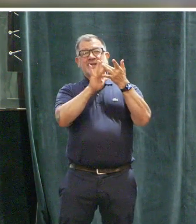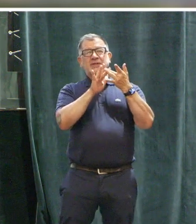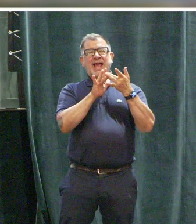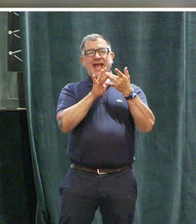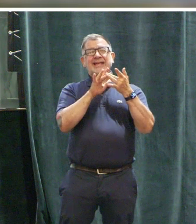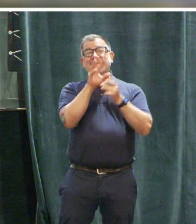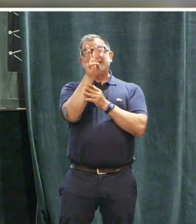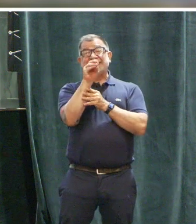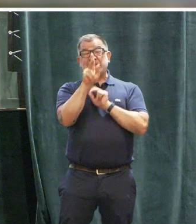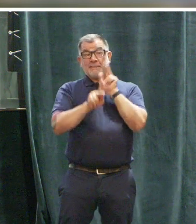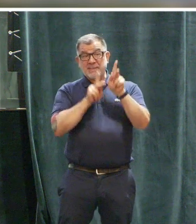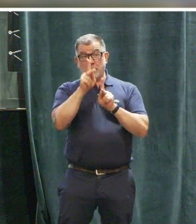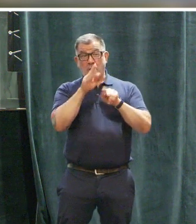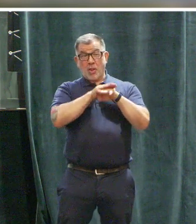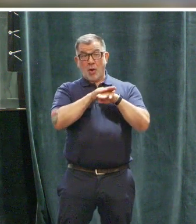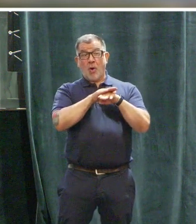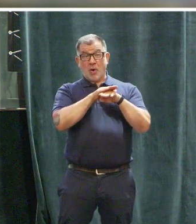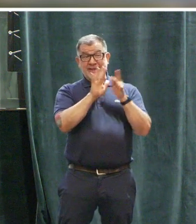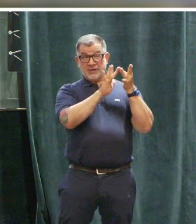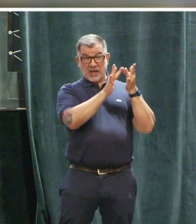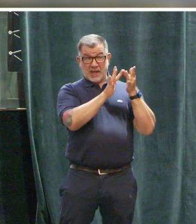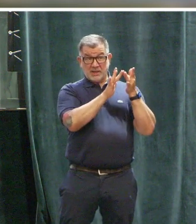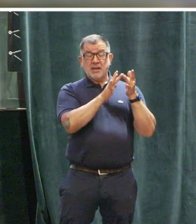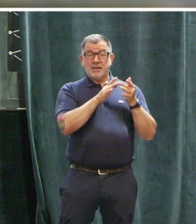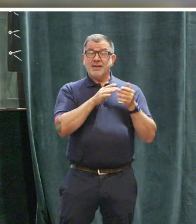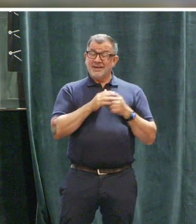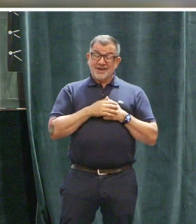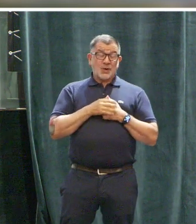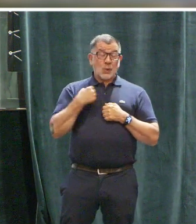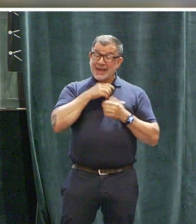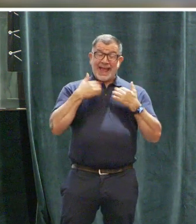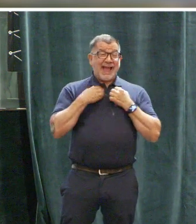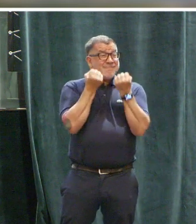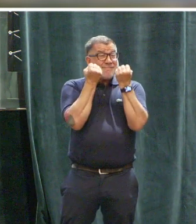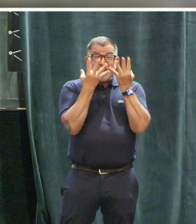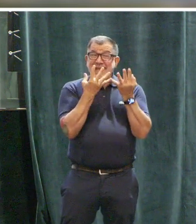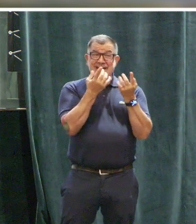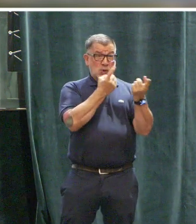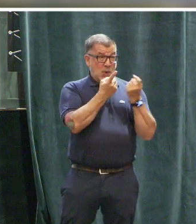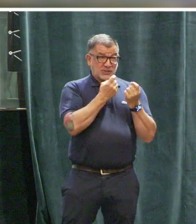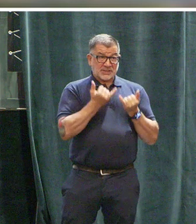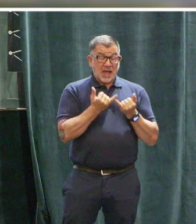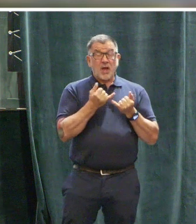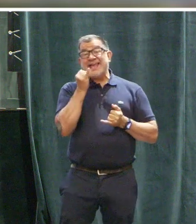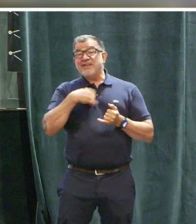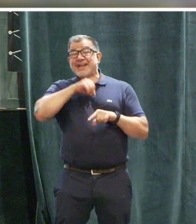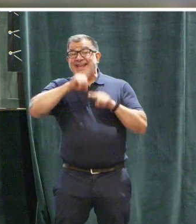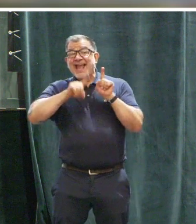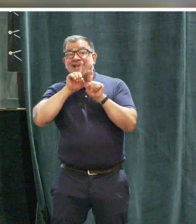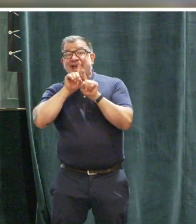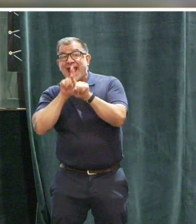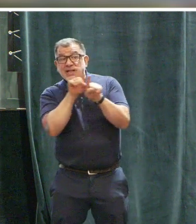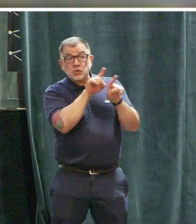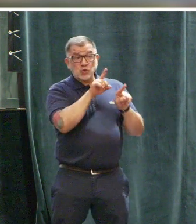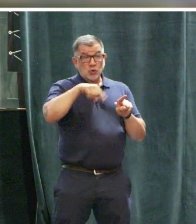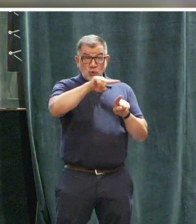lots of questions that are coming in. And I do want to say that questions that we don't get a chance to answer tonight, the likelihood is we won't answer